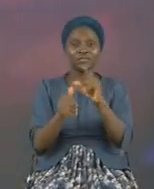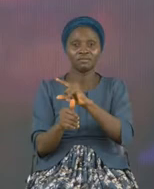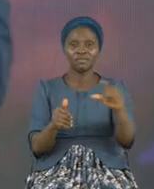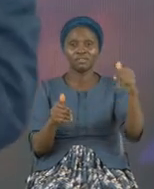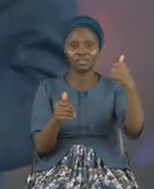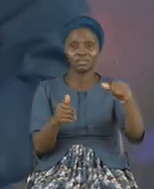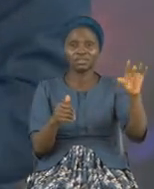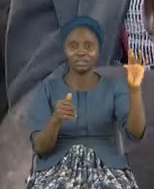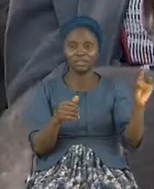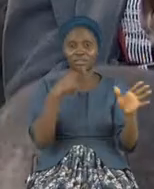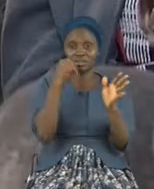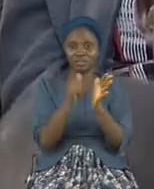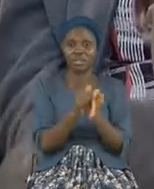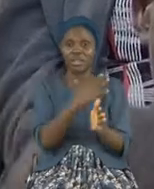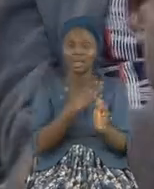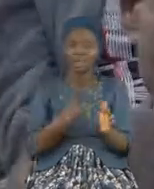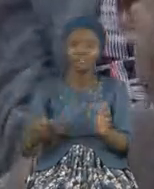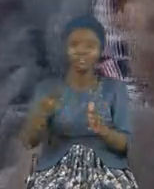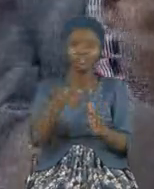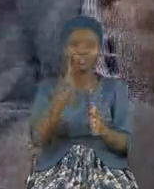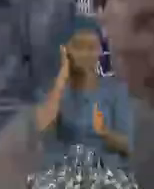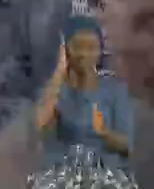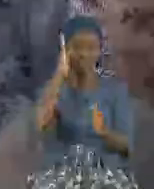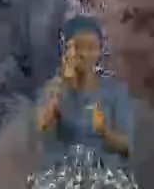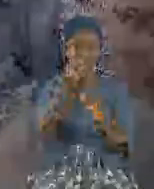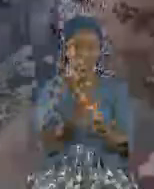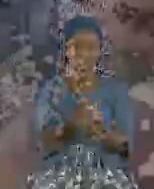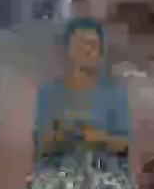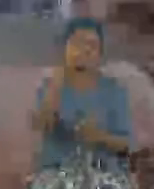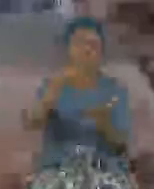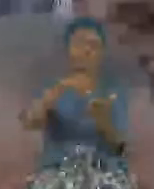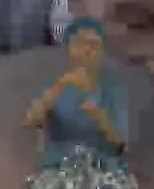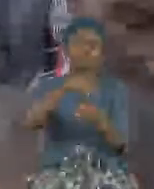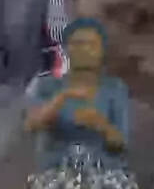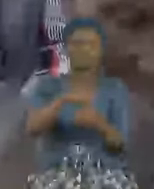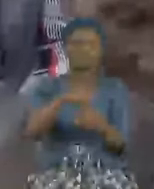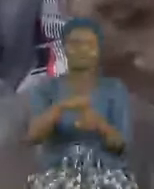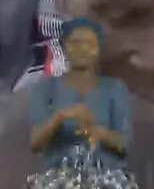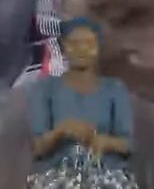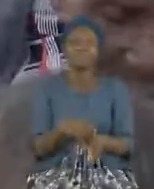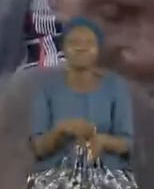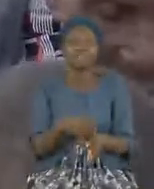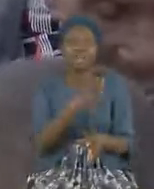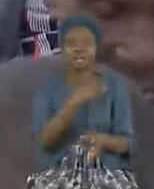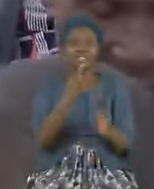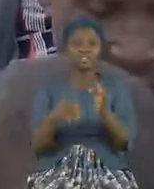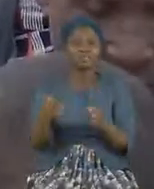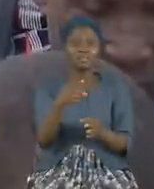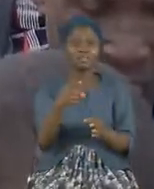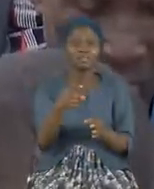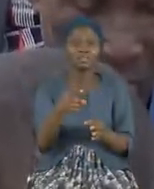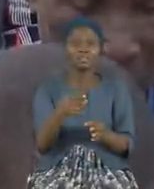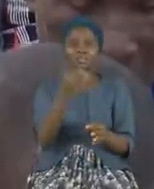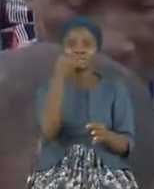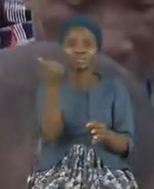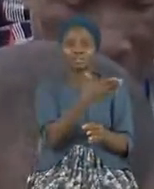18, and they shall take up serpents, they'll throw them away. And if they drink any deadly thing, it shall not hurt them. And